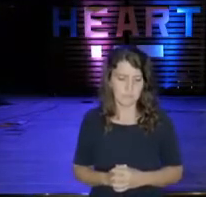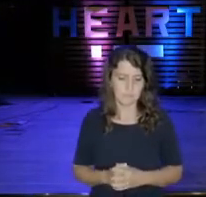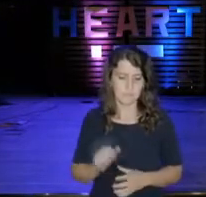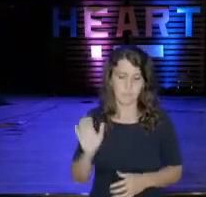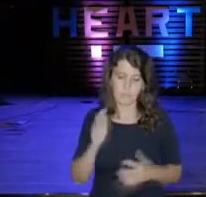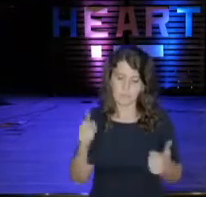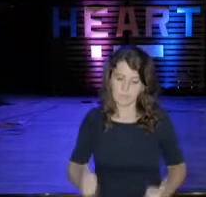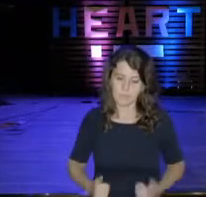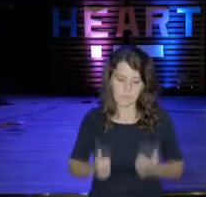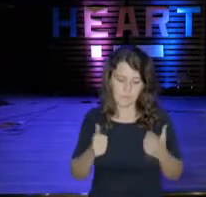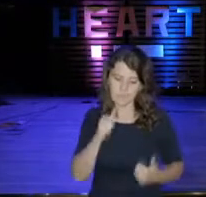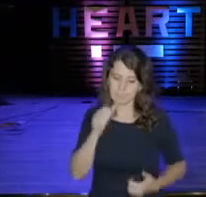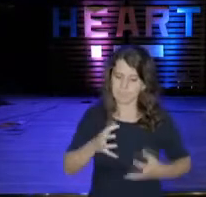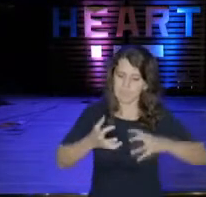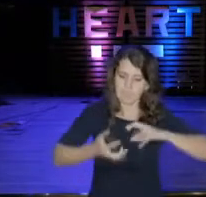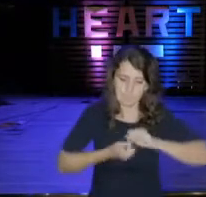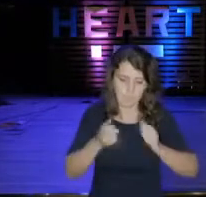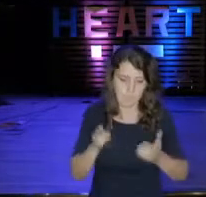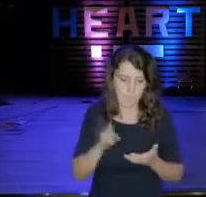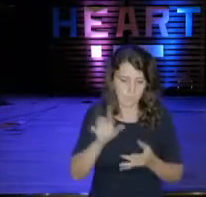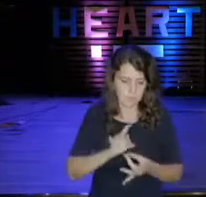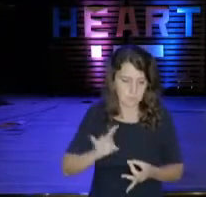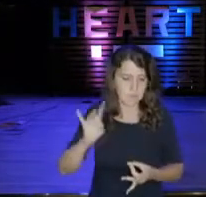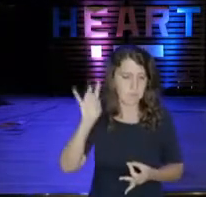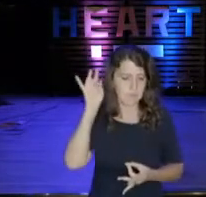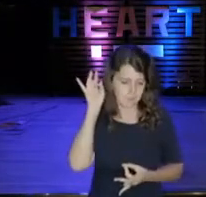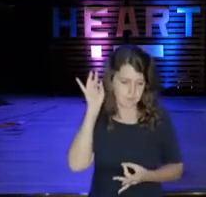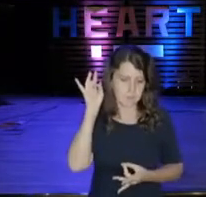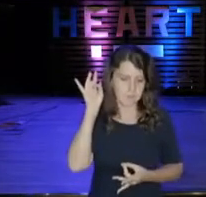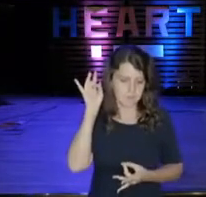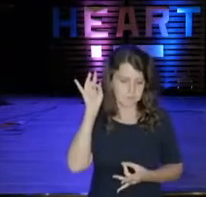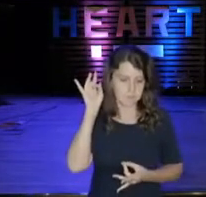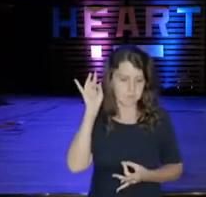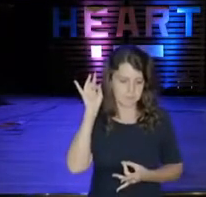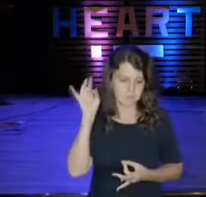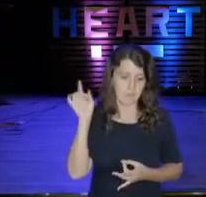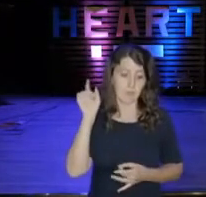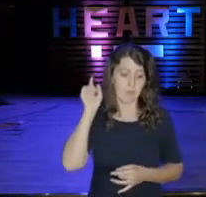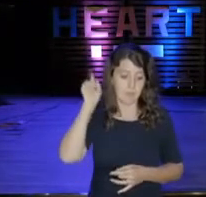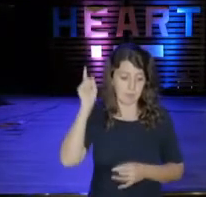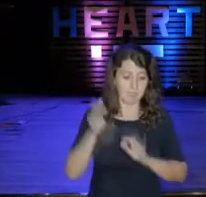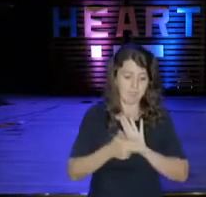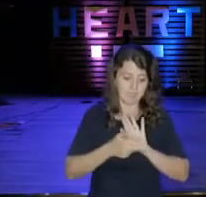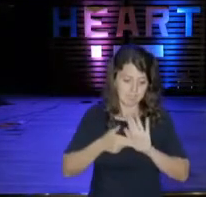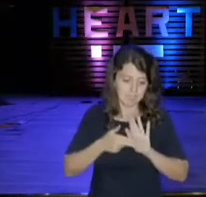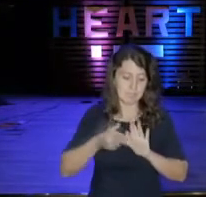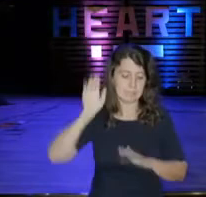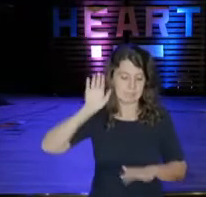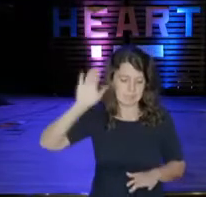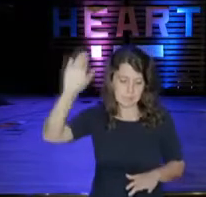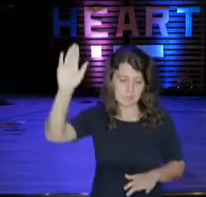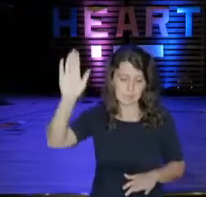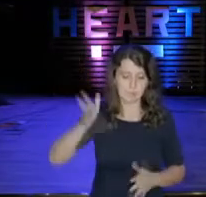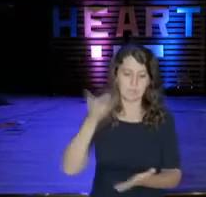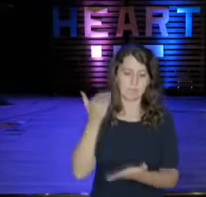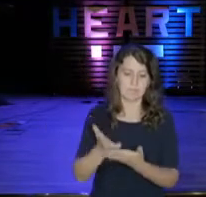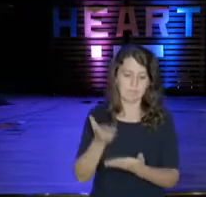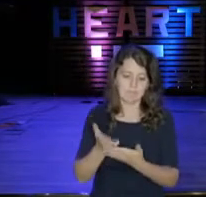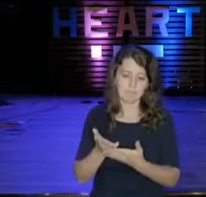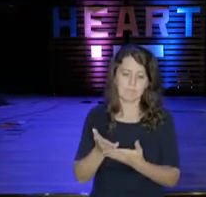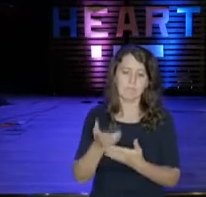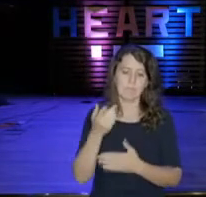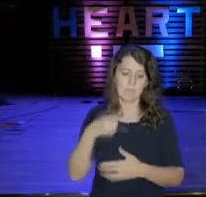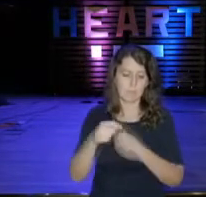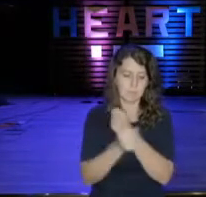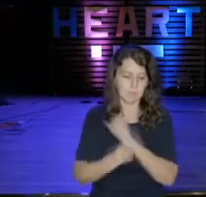And do not bring sorrow to God's Holy Spirit by the ways you live. Remember, he has identified you as his own, guaranteeing that you will be saved on the